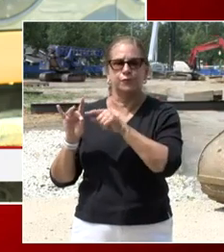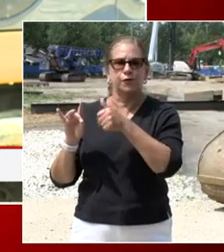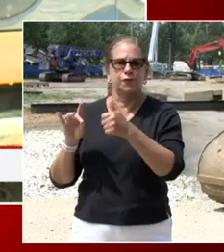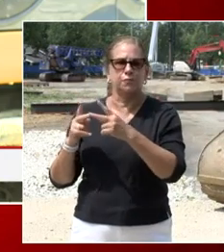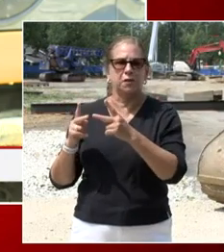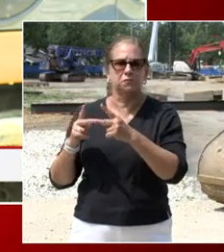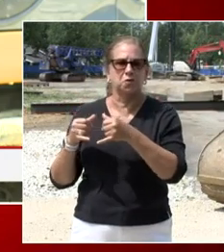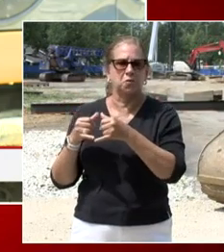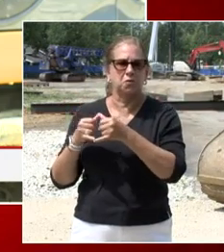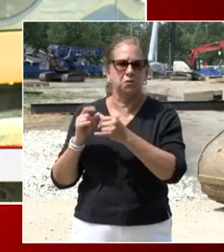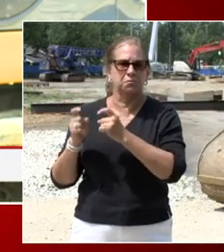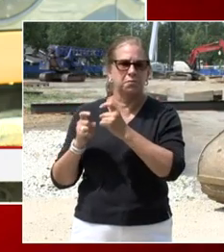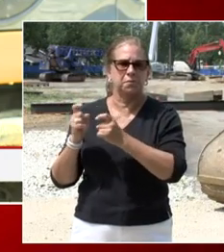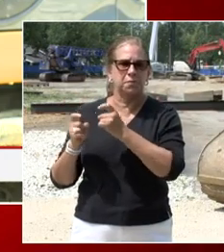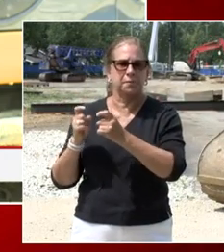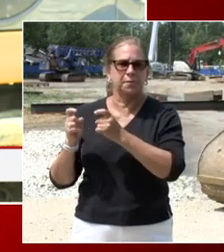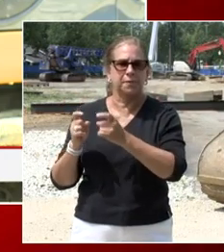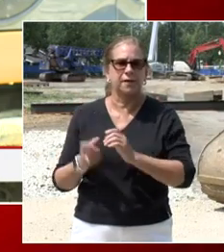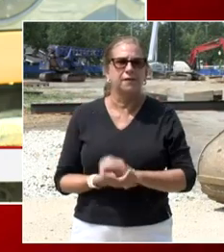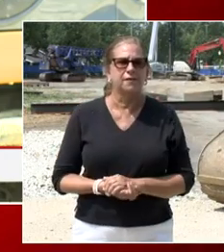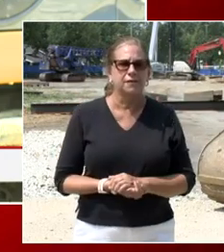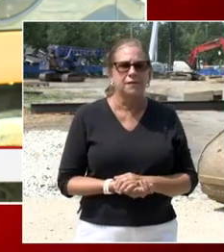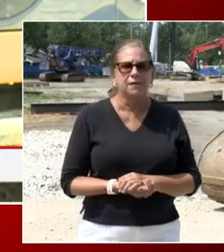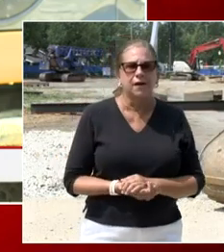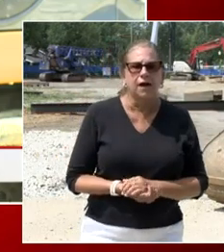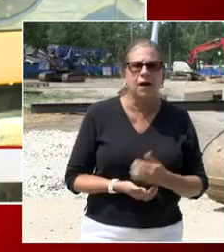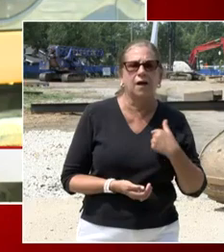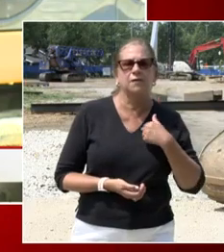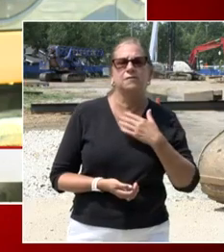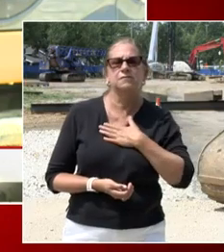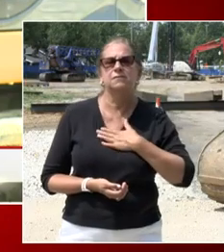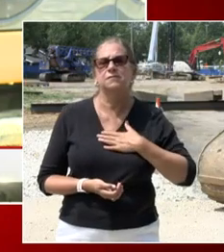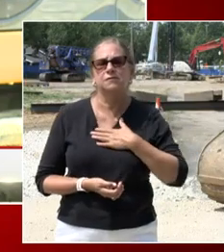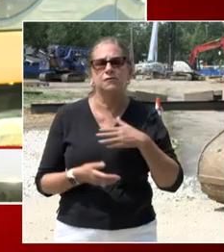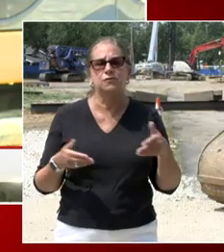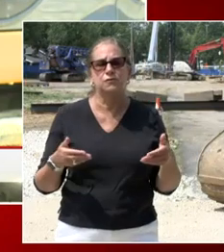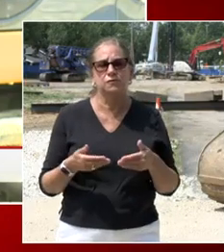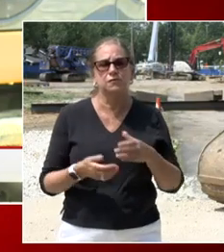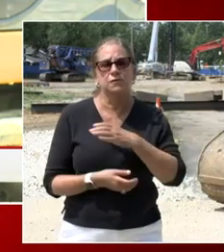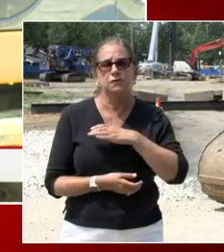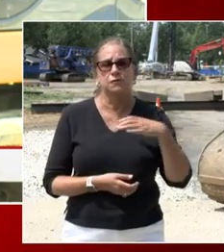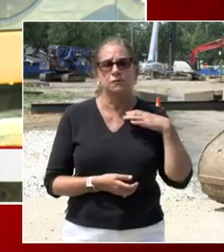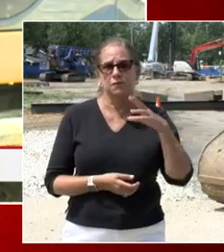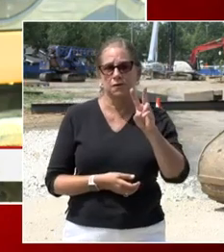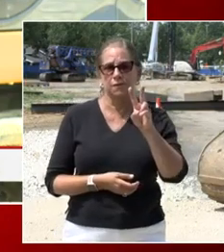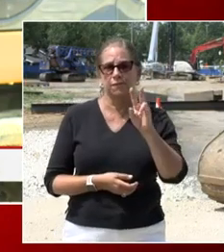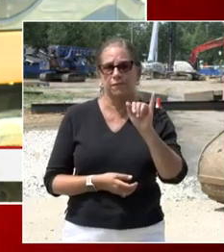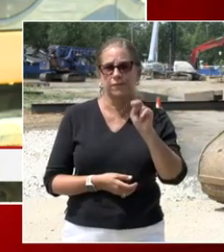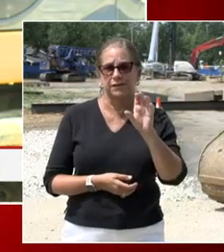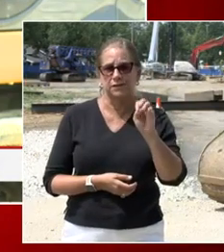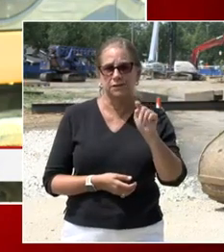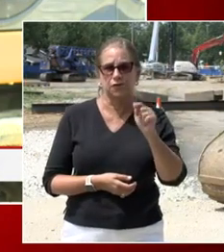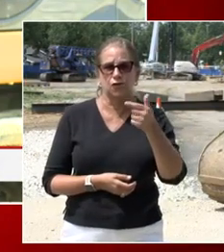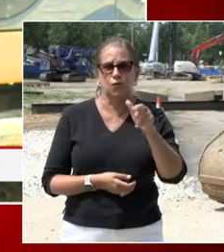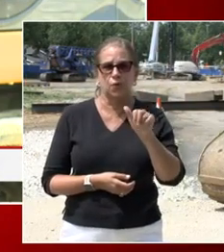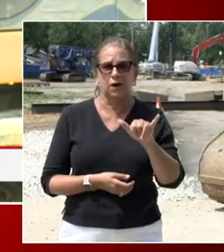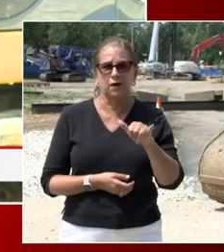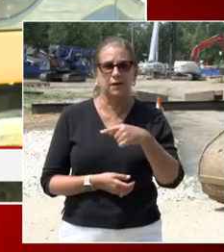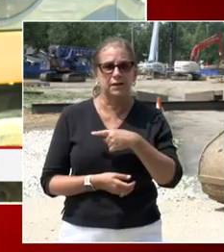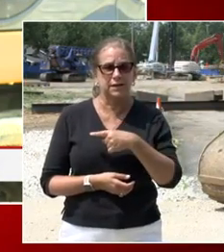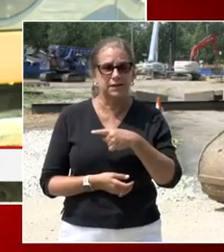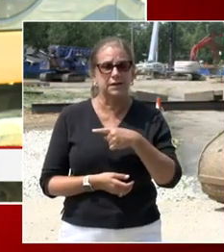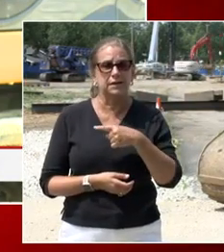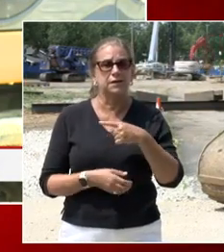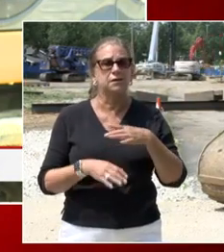me pleasure to introduce Councilmember Vincent Gray, who chairs the Council's Committee on Health and has